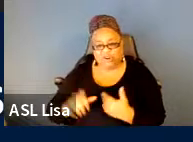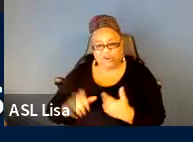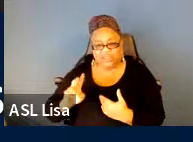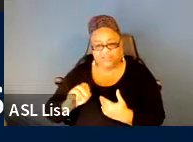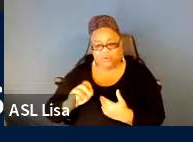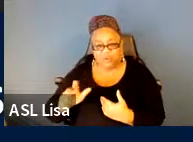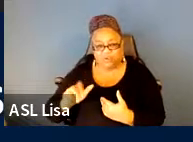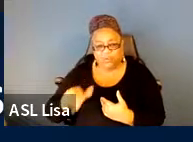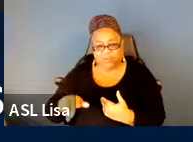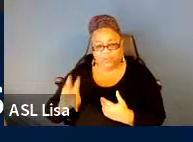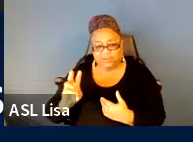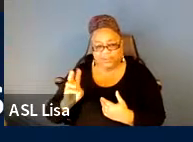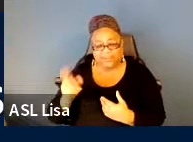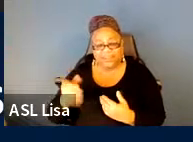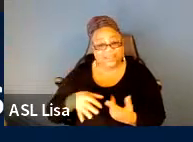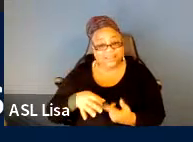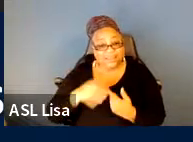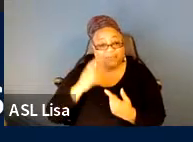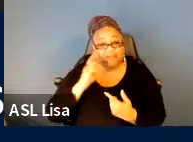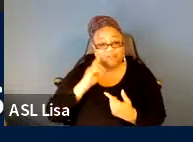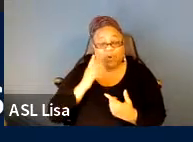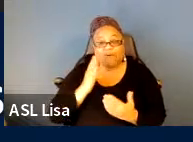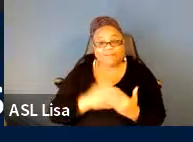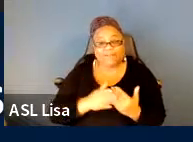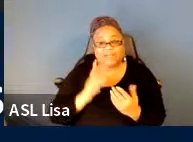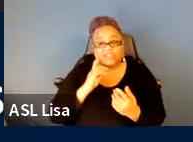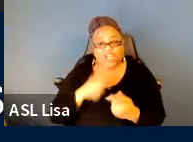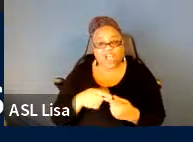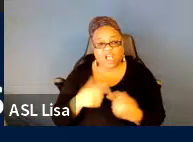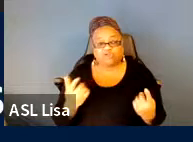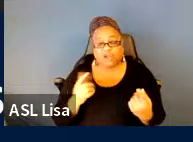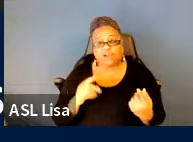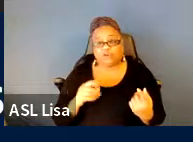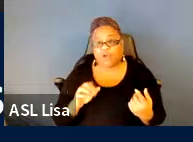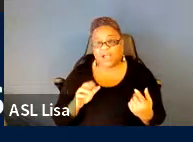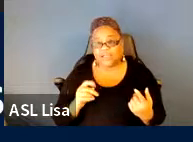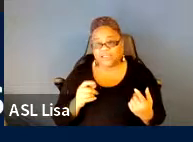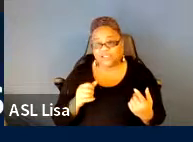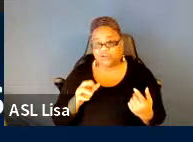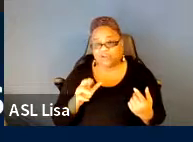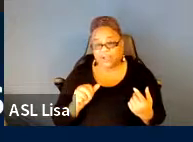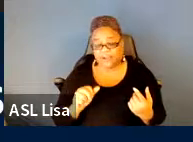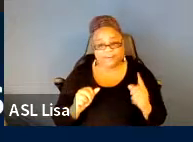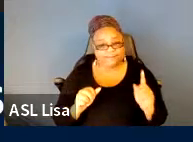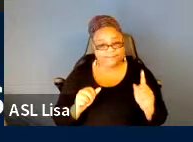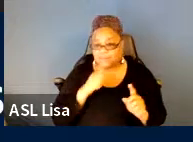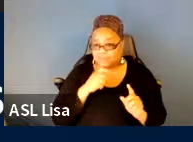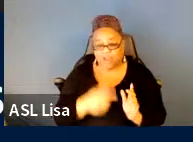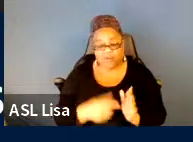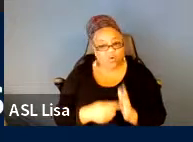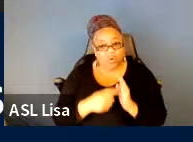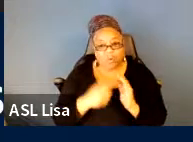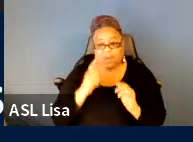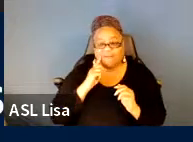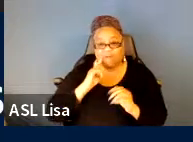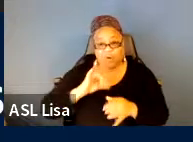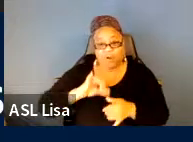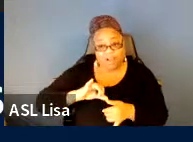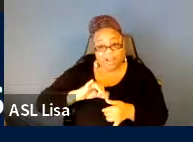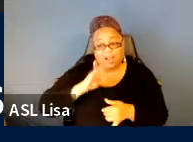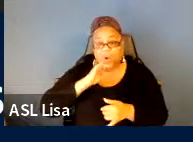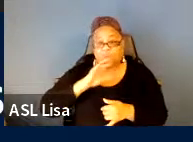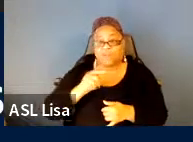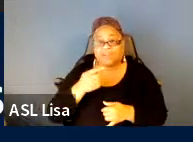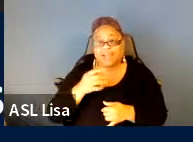criteria. That is, the ISA must meet finish contrast criteria, but not requirements for the field height or text